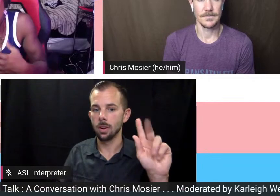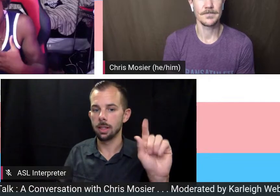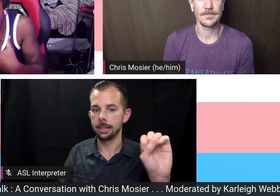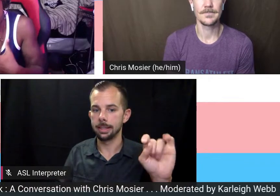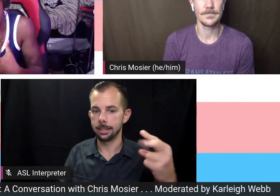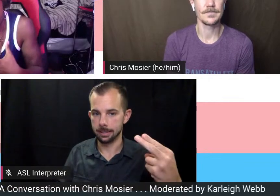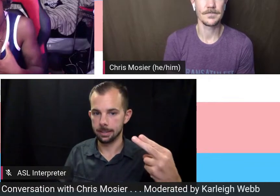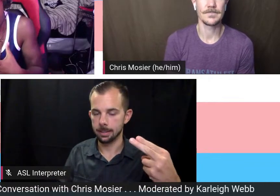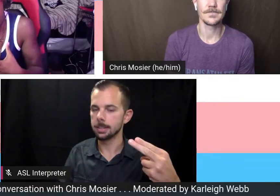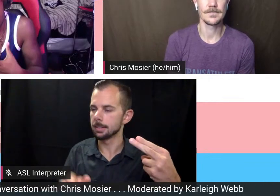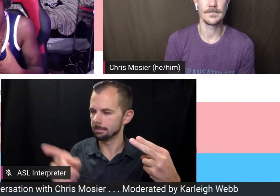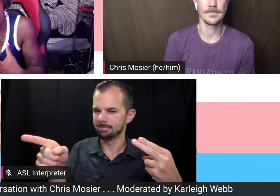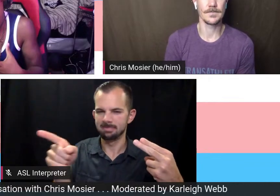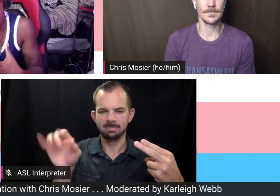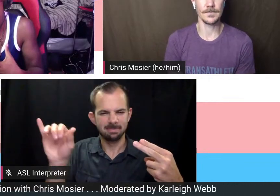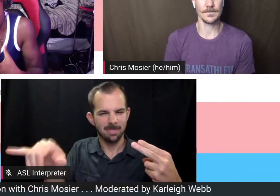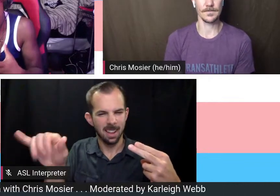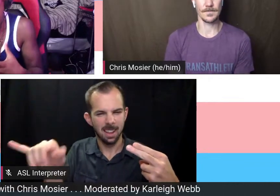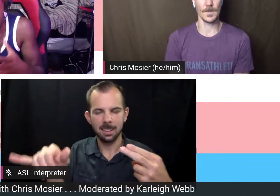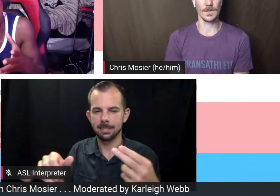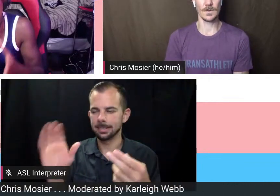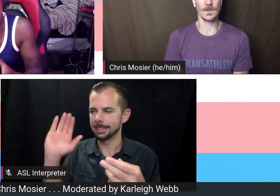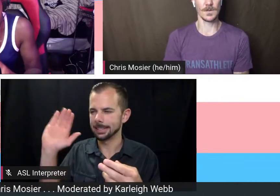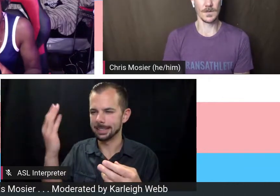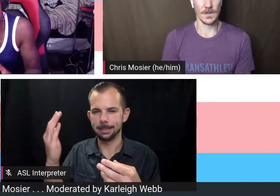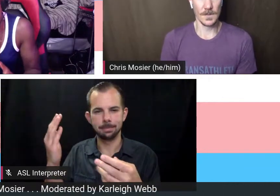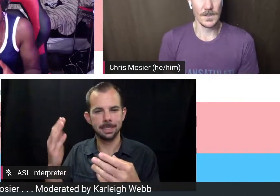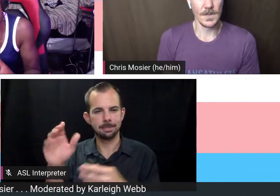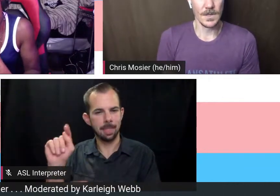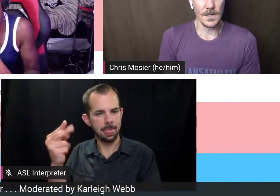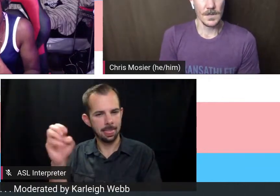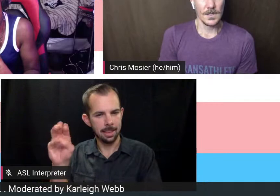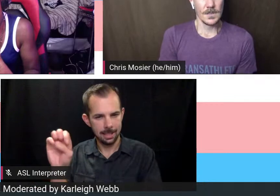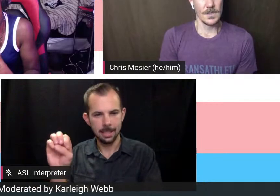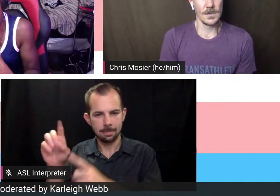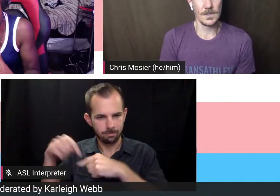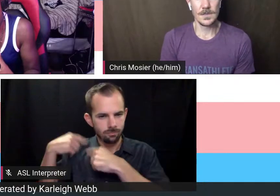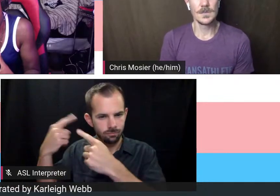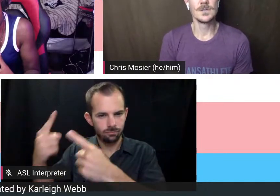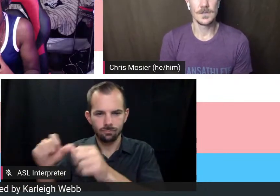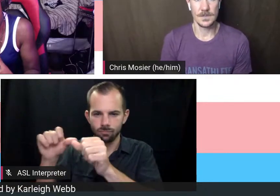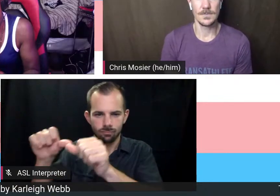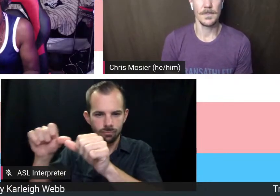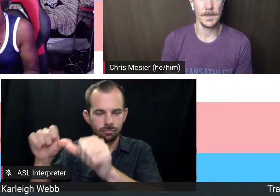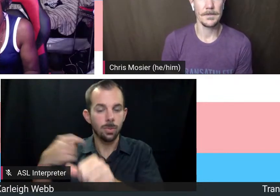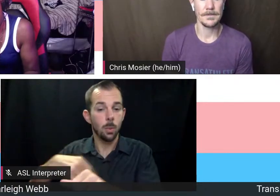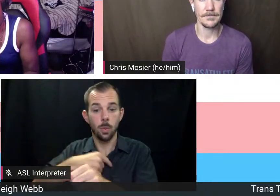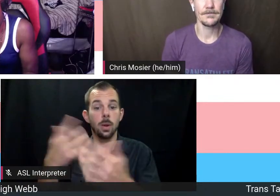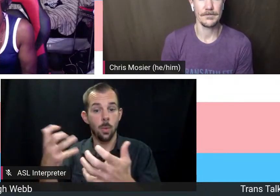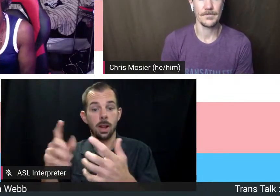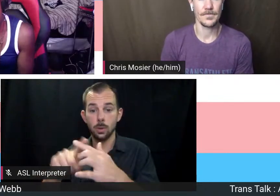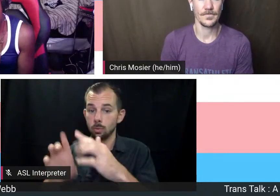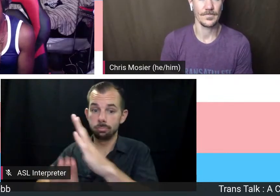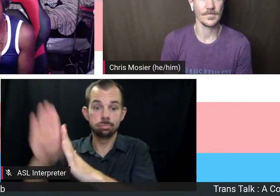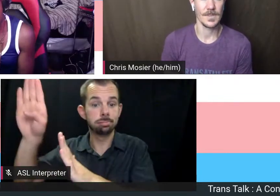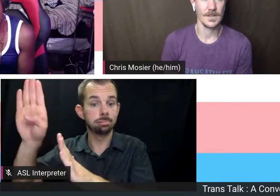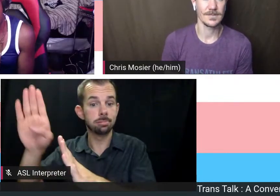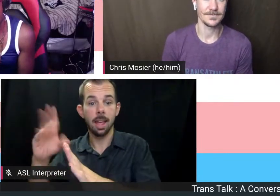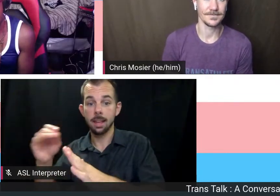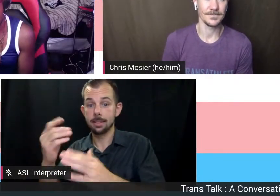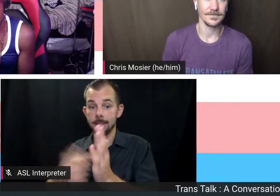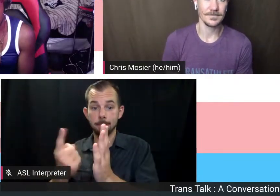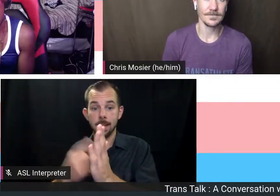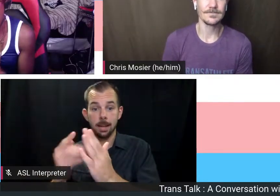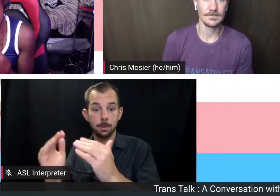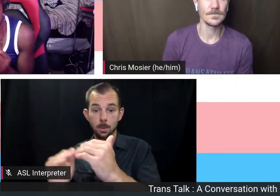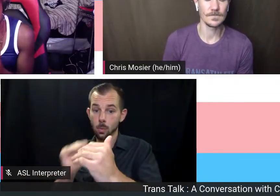seems to be an ongoing theme, is that we want to achieve, we want to overachieve, because I mean, and in some ways my upbringing